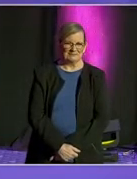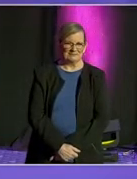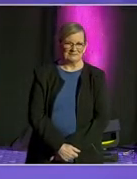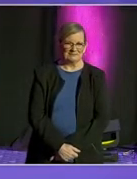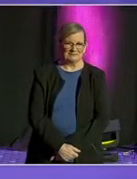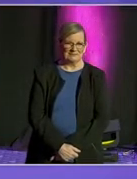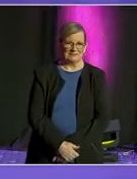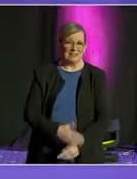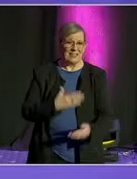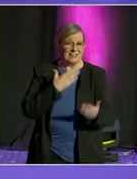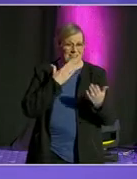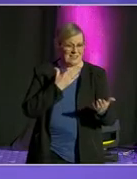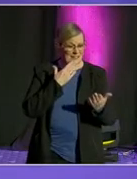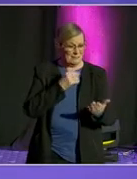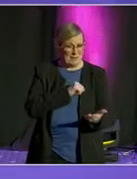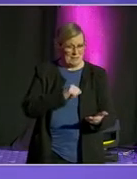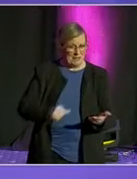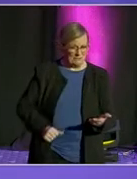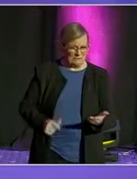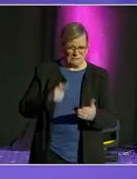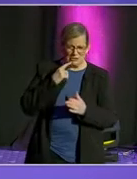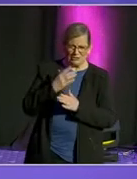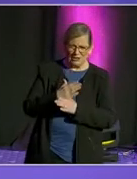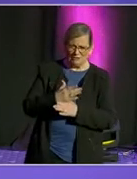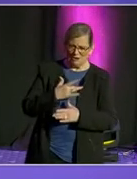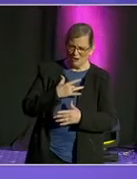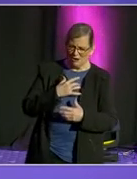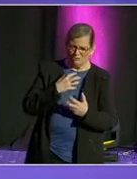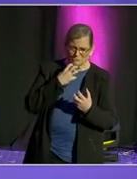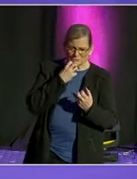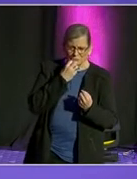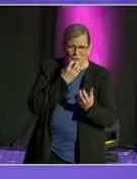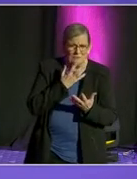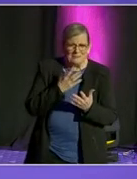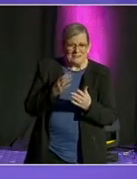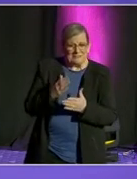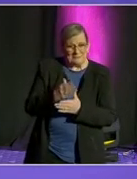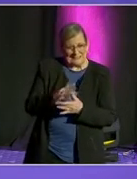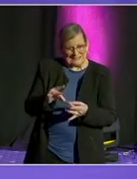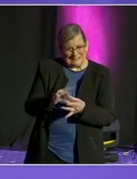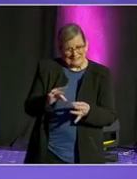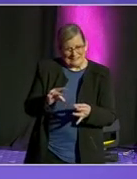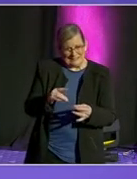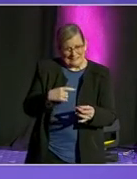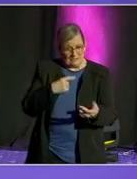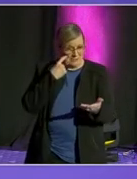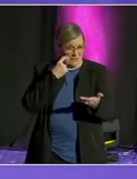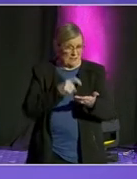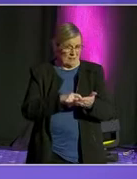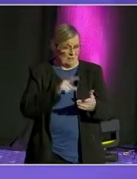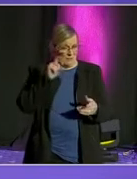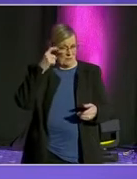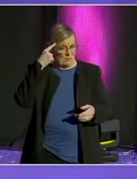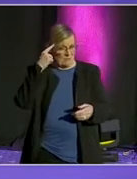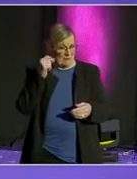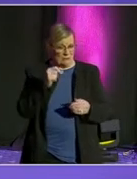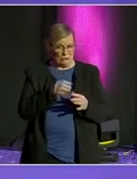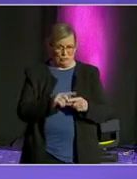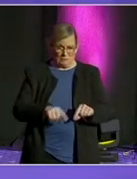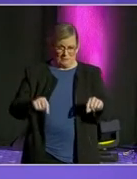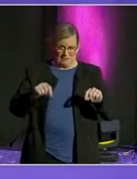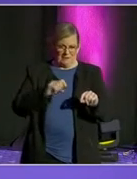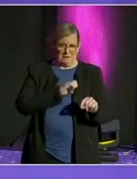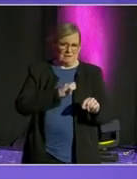Thank you, Ambassador, for sharing your heartfelt message. And we would like to acknowledge the government of Japan and the embassy for its